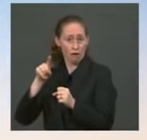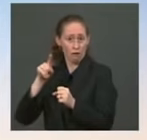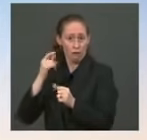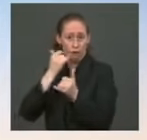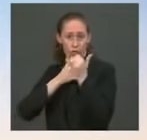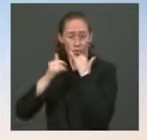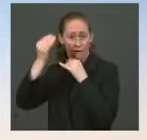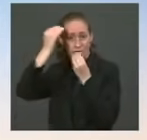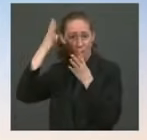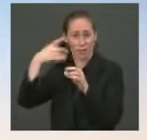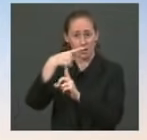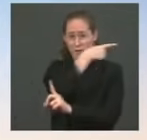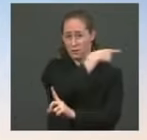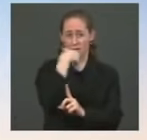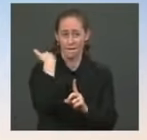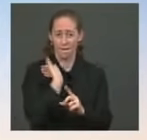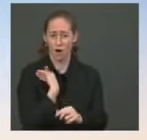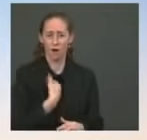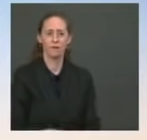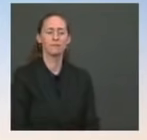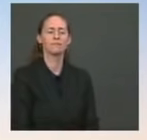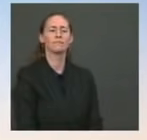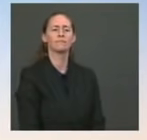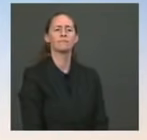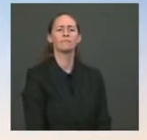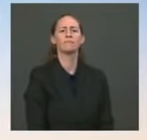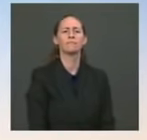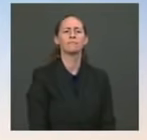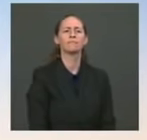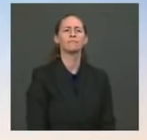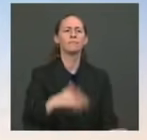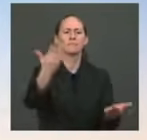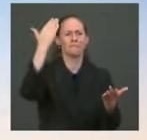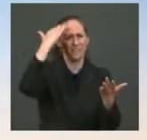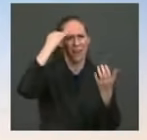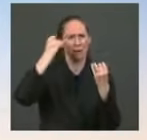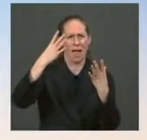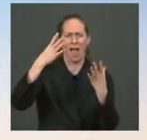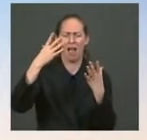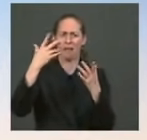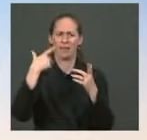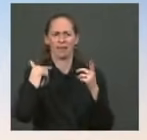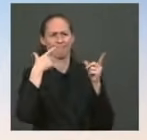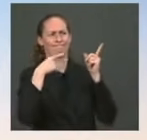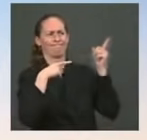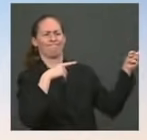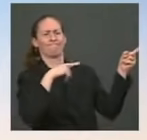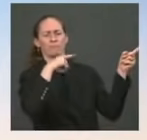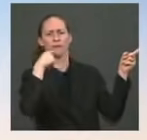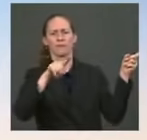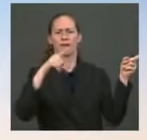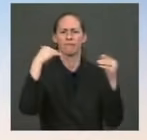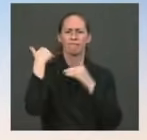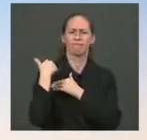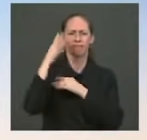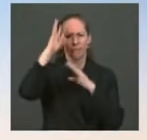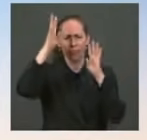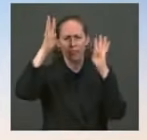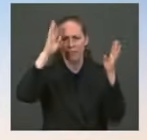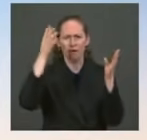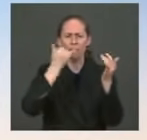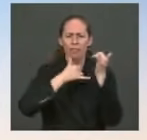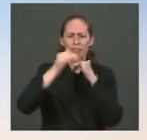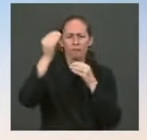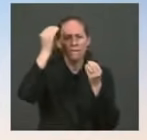Russian disinformation back in 2020. Okay. Moving on to the border. Following up on a question from earlier in the week, why